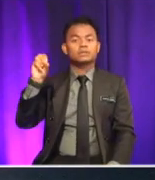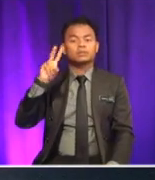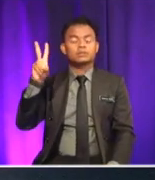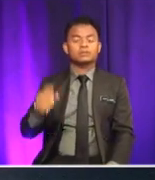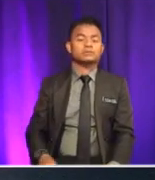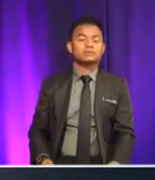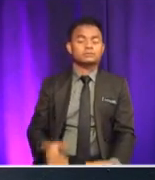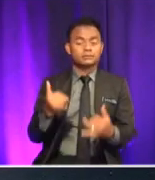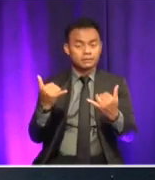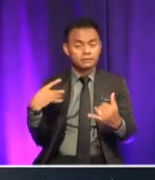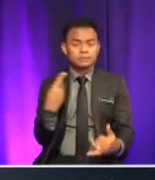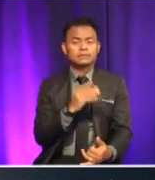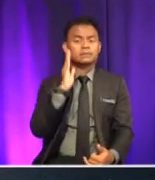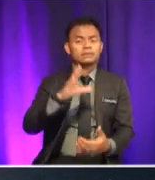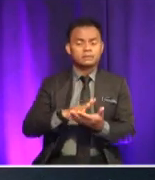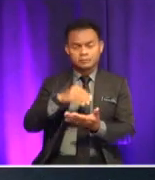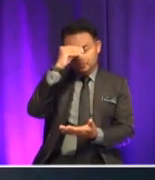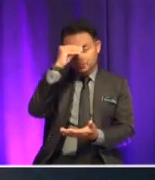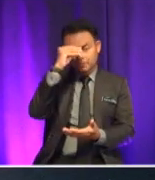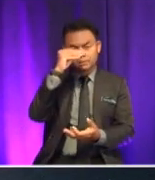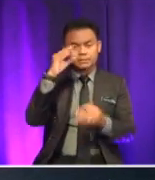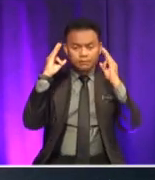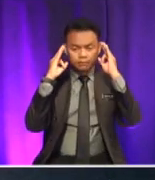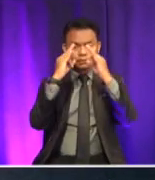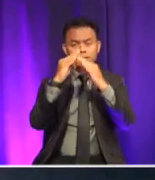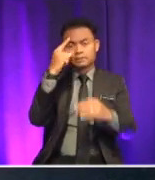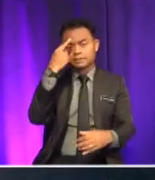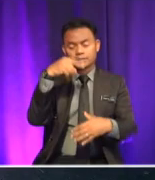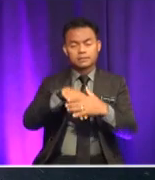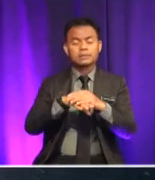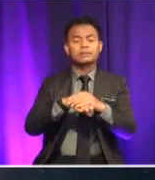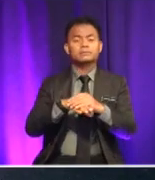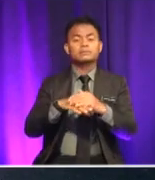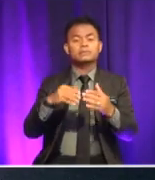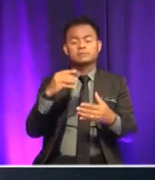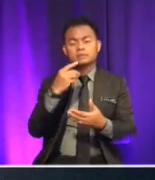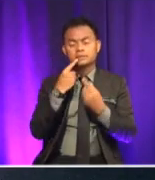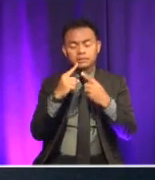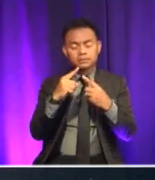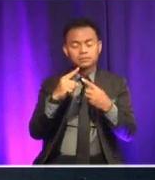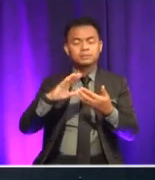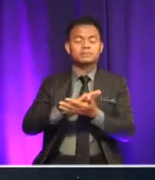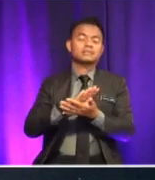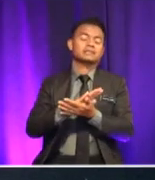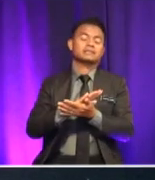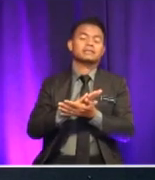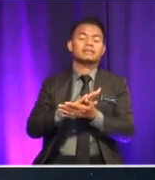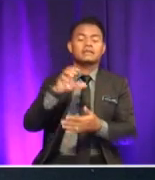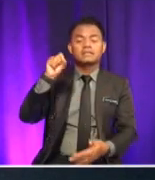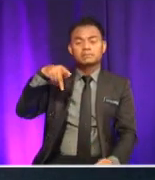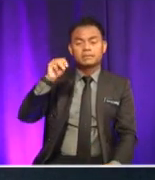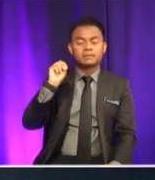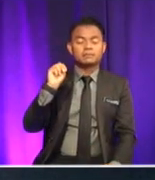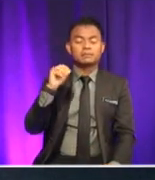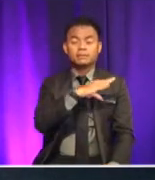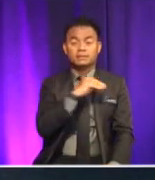strategies and techniques on answering SPM questions. And for today's episode, we are focusing on Kesusasteraan Inggeris,